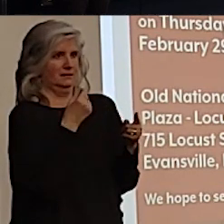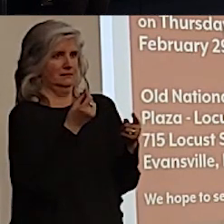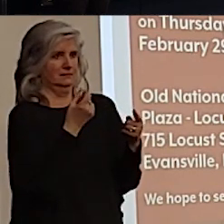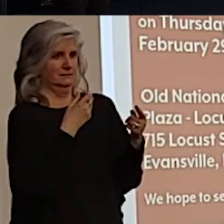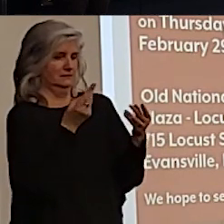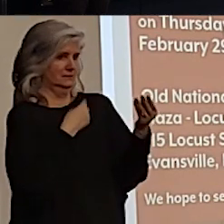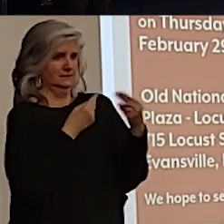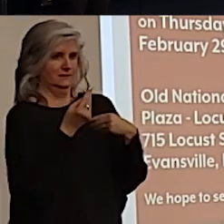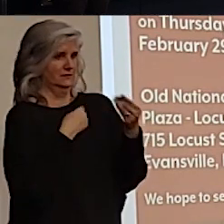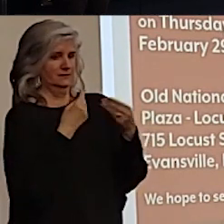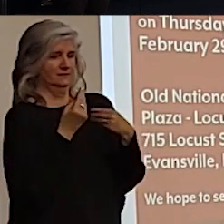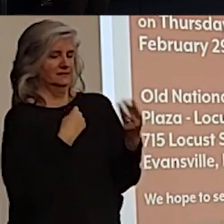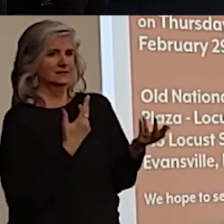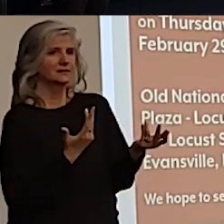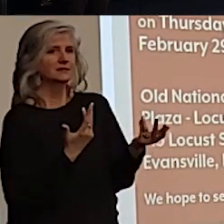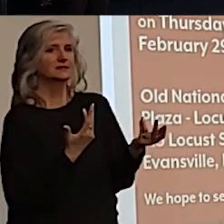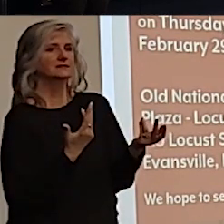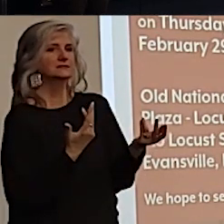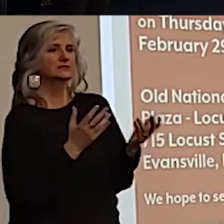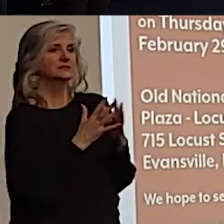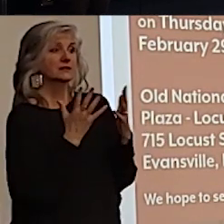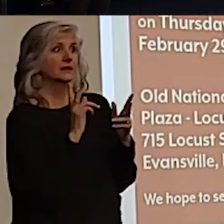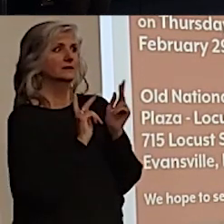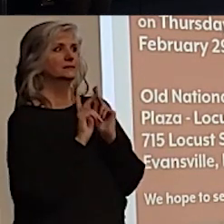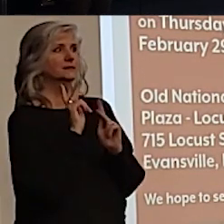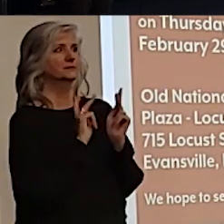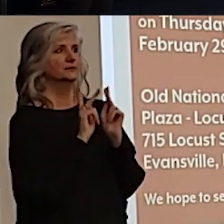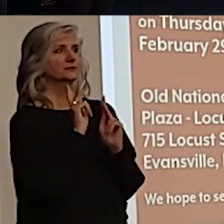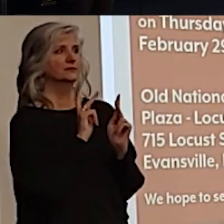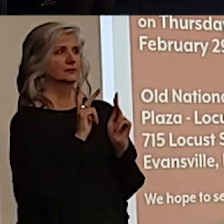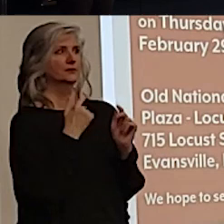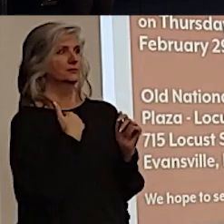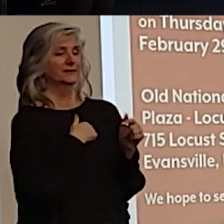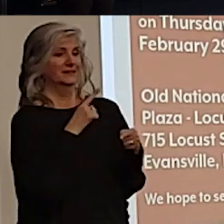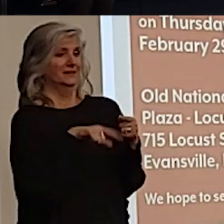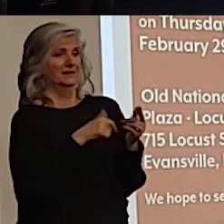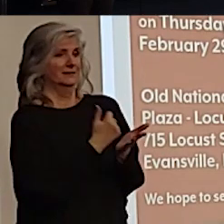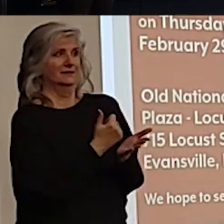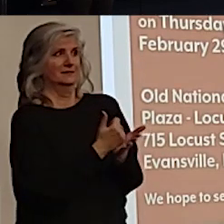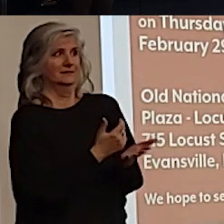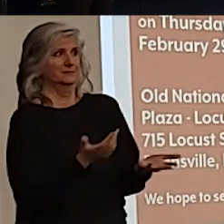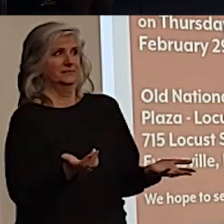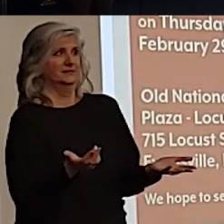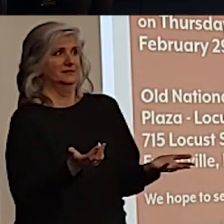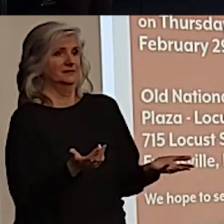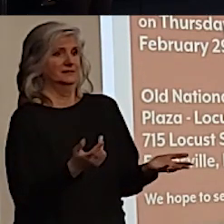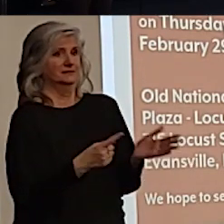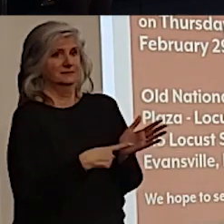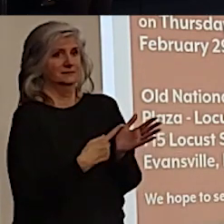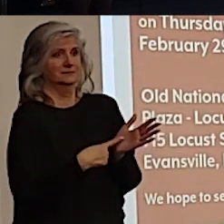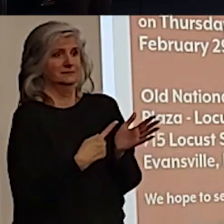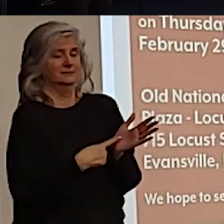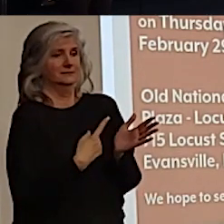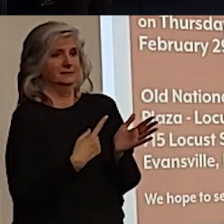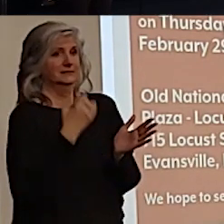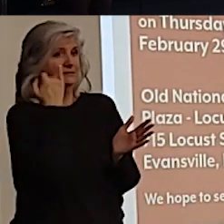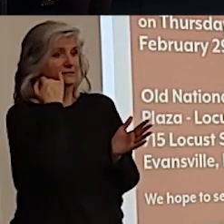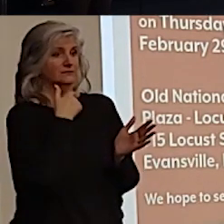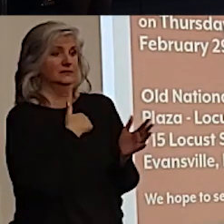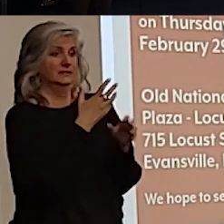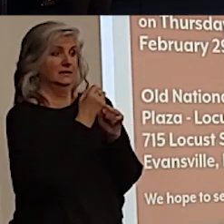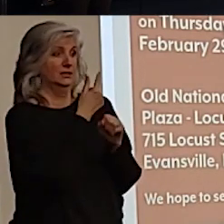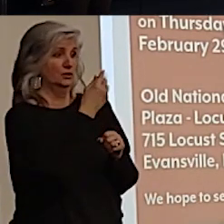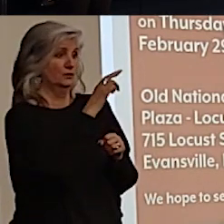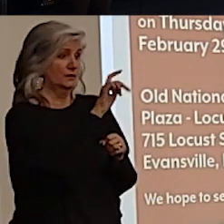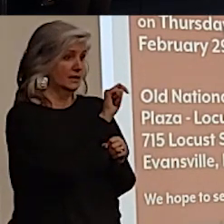to what we can do. And there are a lot of people we can't help. Sometimes if we get a grant